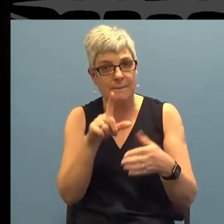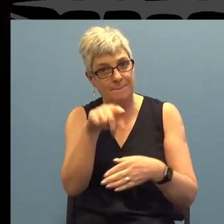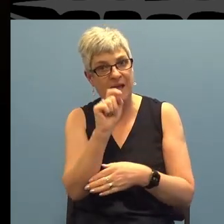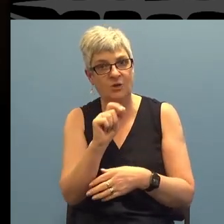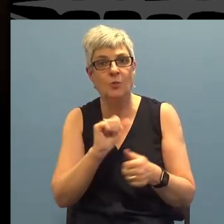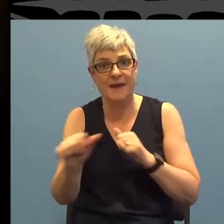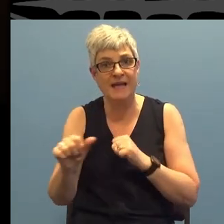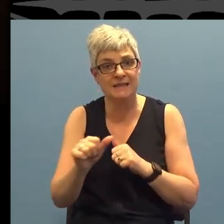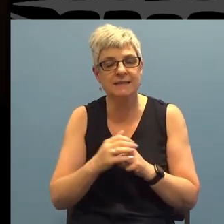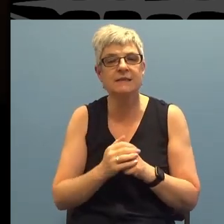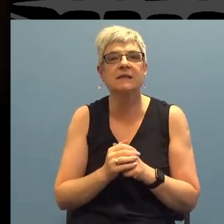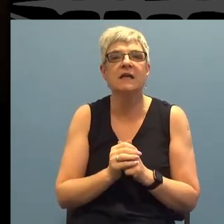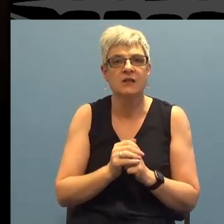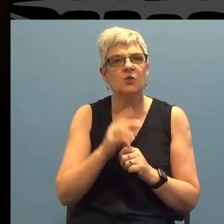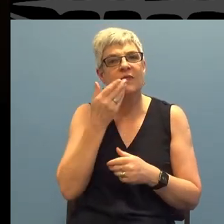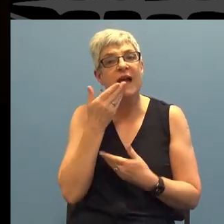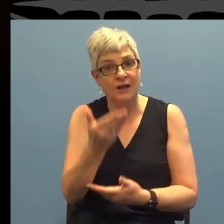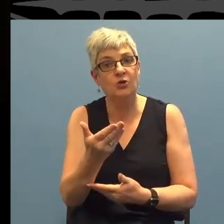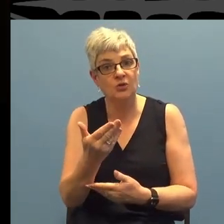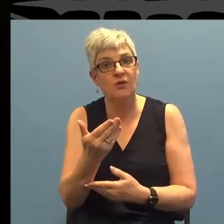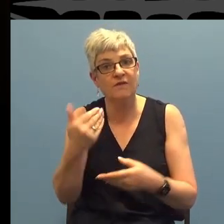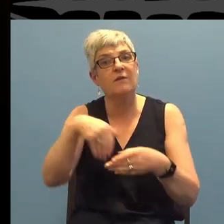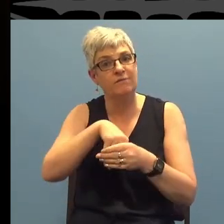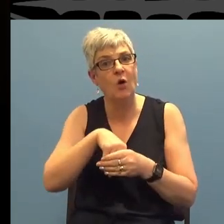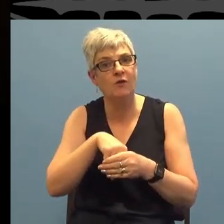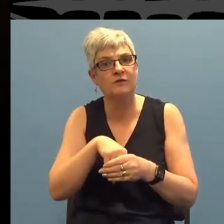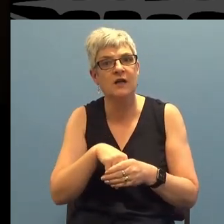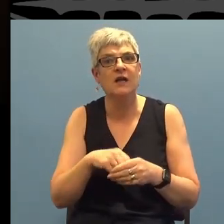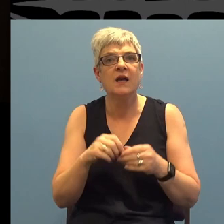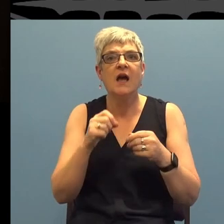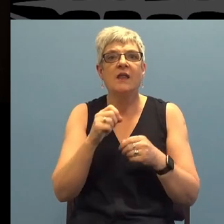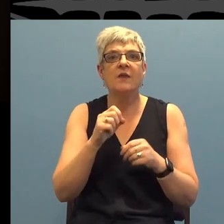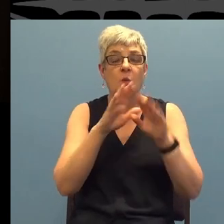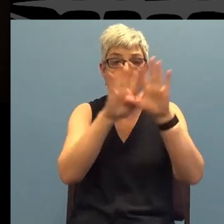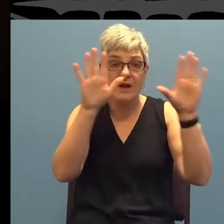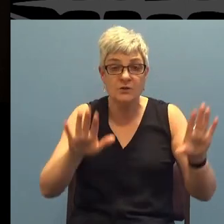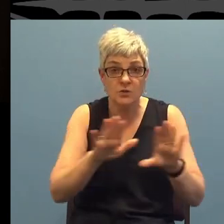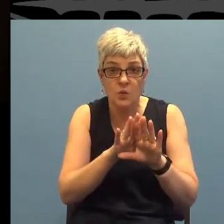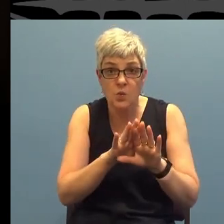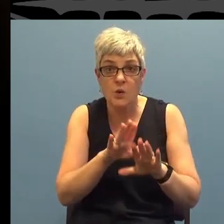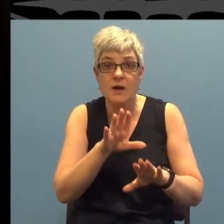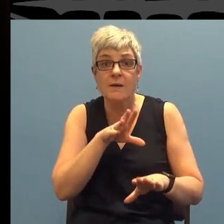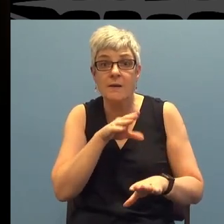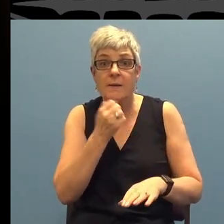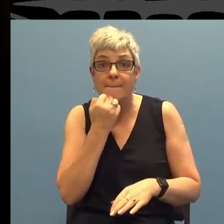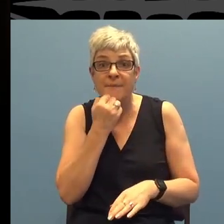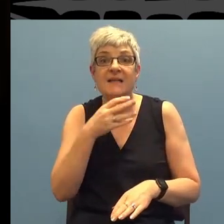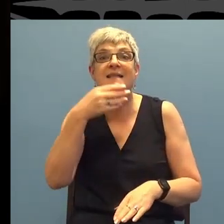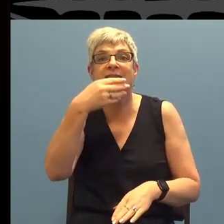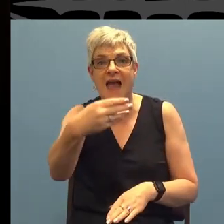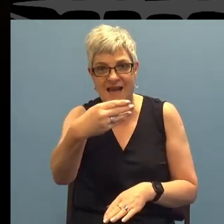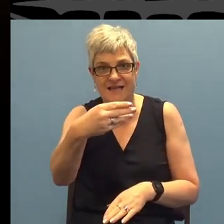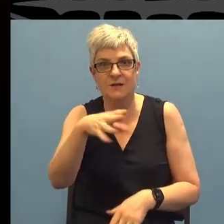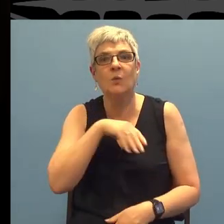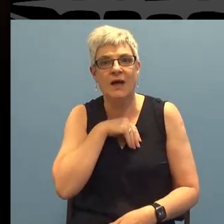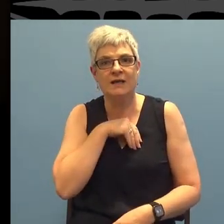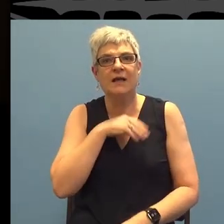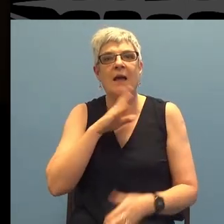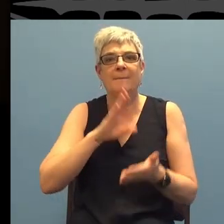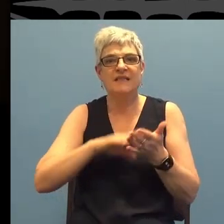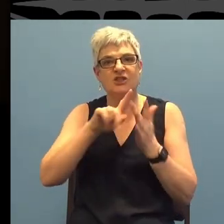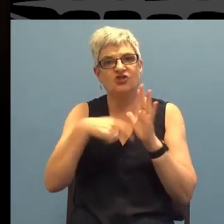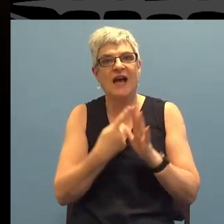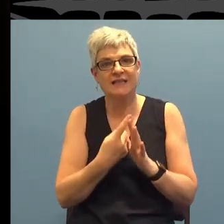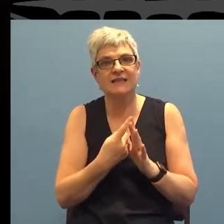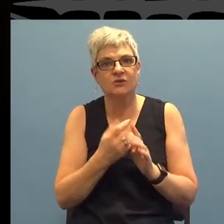for doing that. And the winner was window number 9, I think it was, on Nest Drive, Mrs. Jackson. Congratulations. And